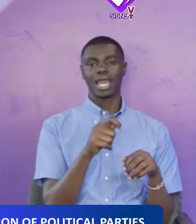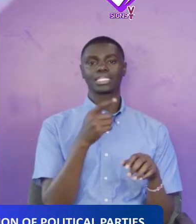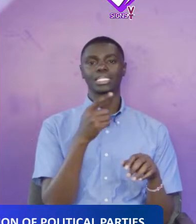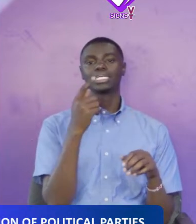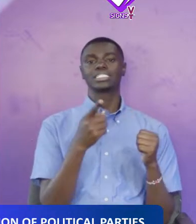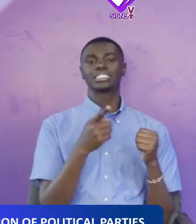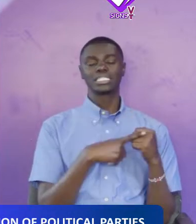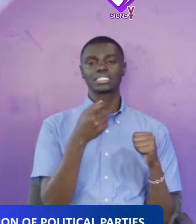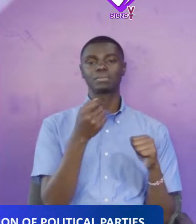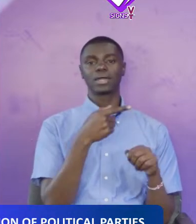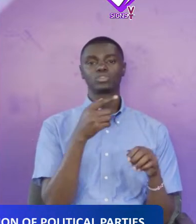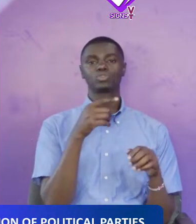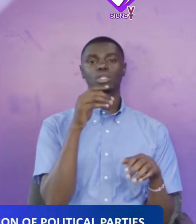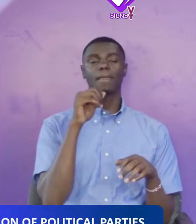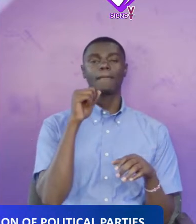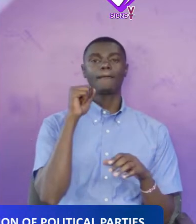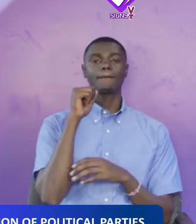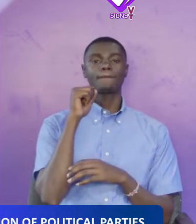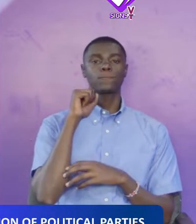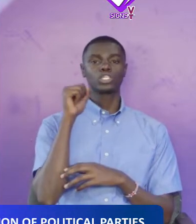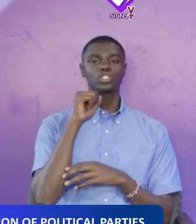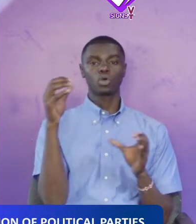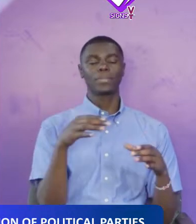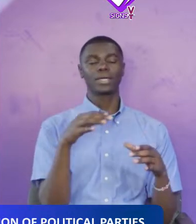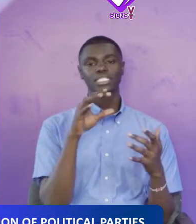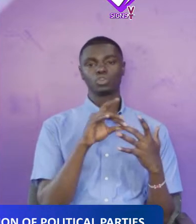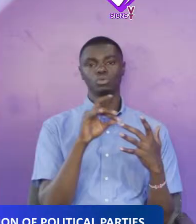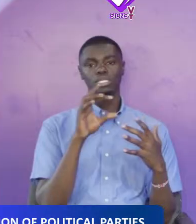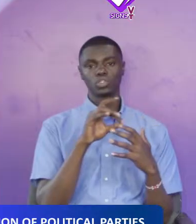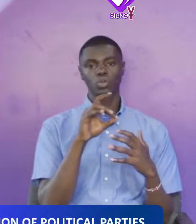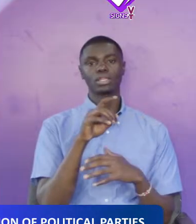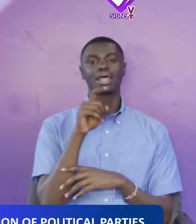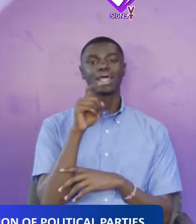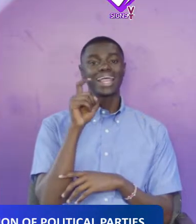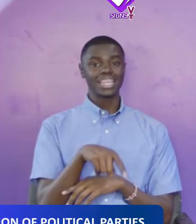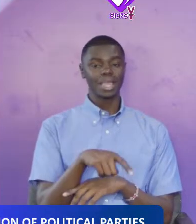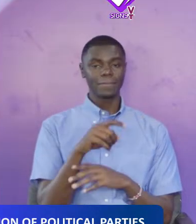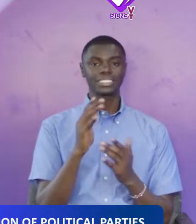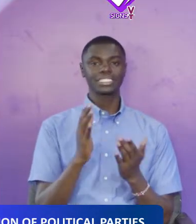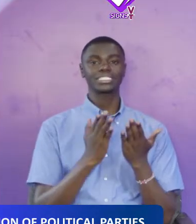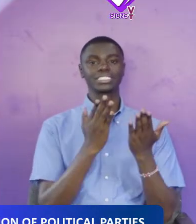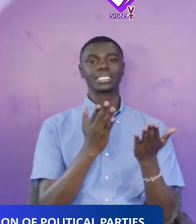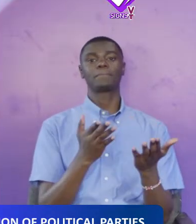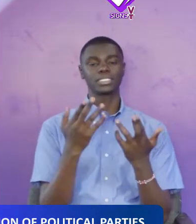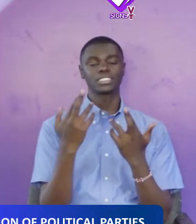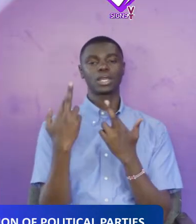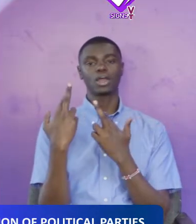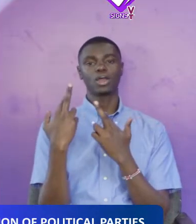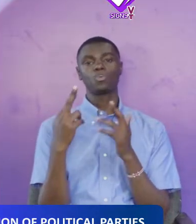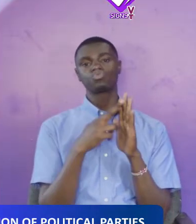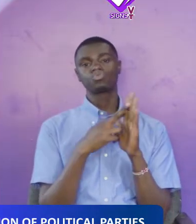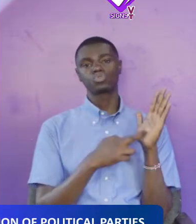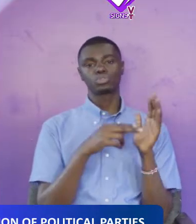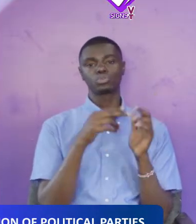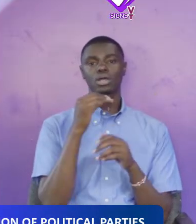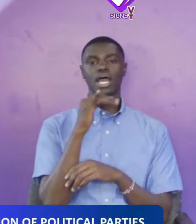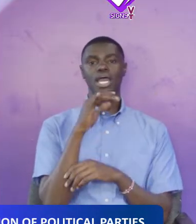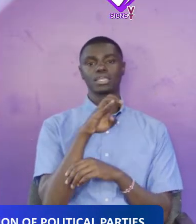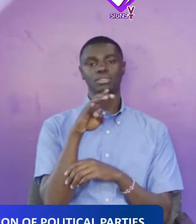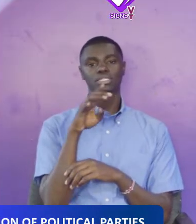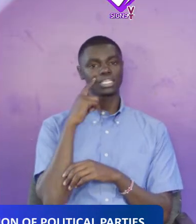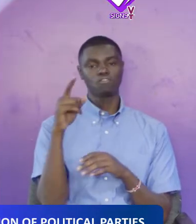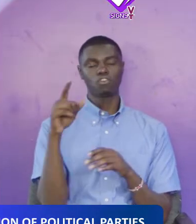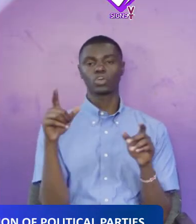party nominations, political parties are supposed to submit their rules to IBC for